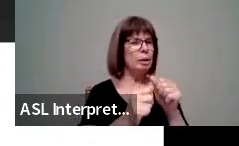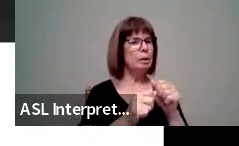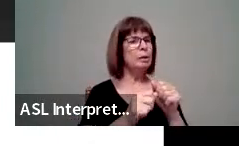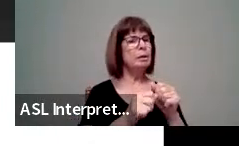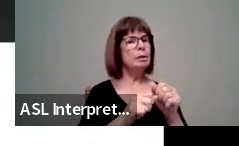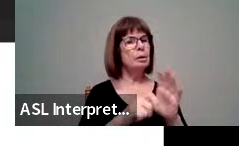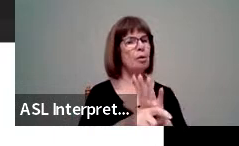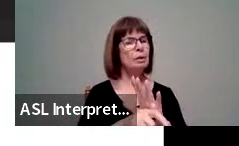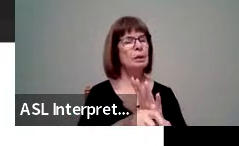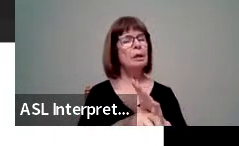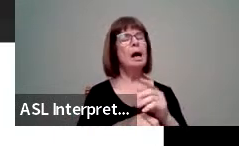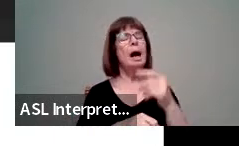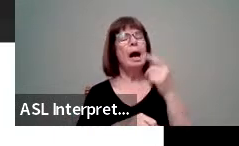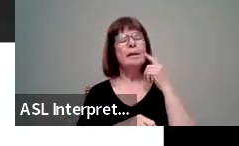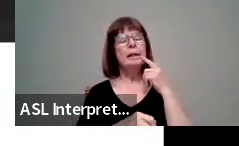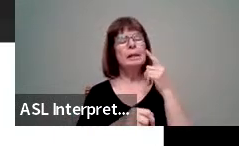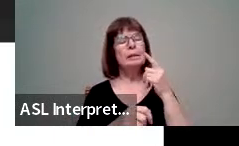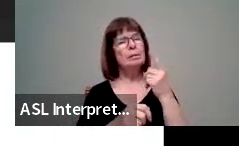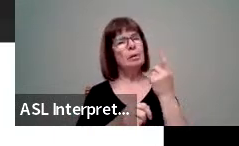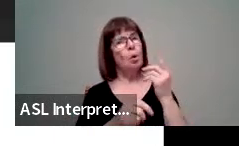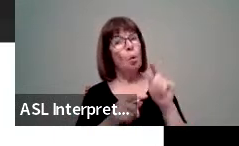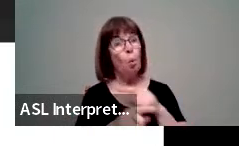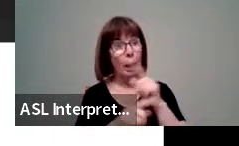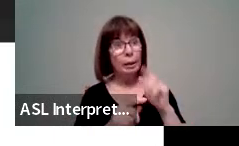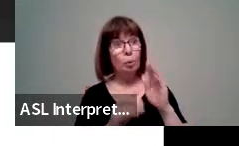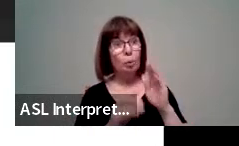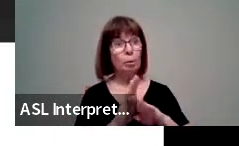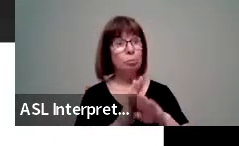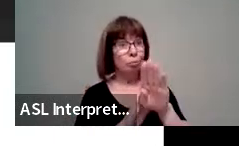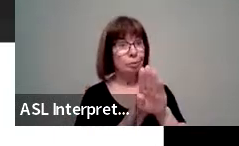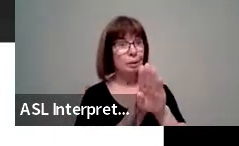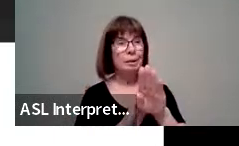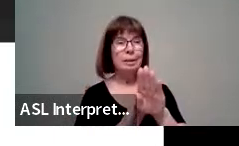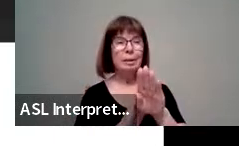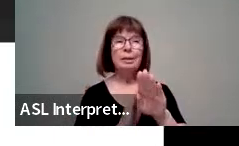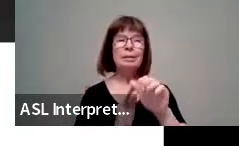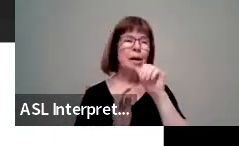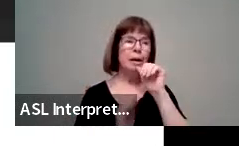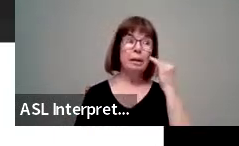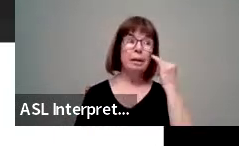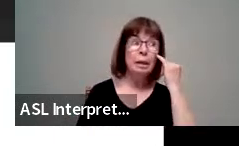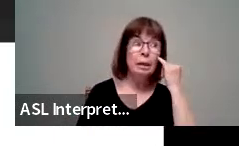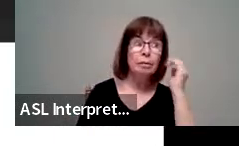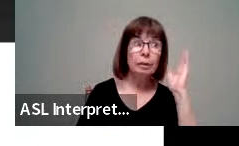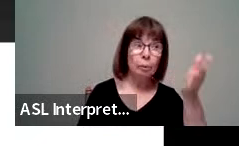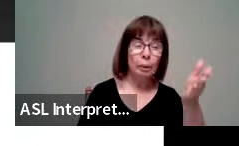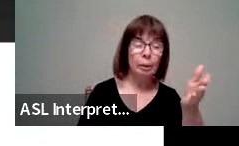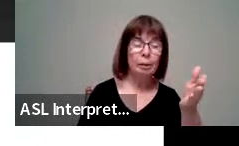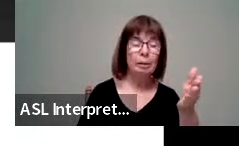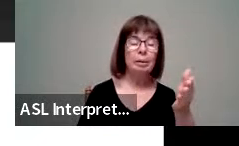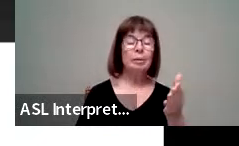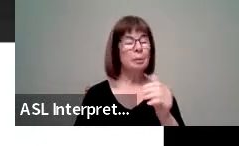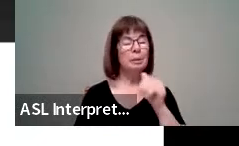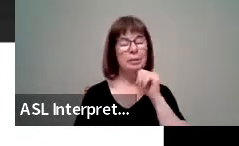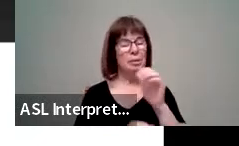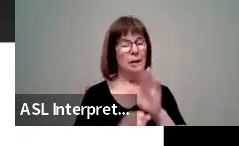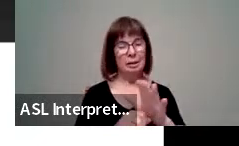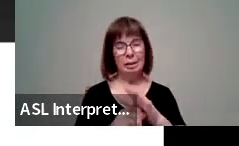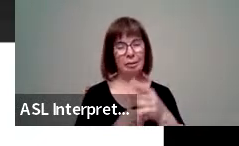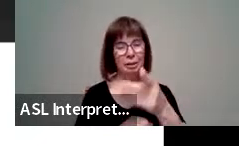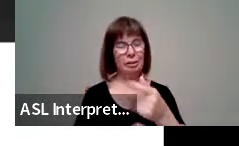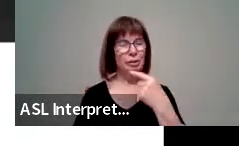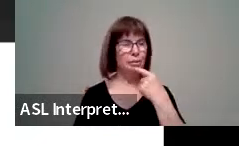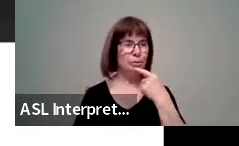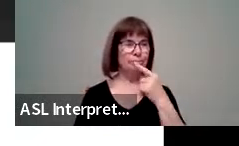when it goes up, not if, but it's certainly not enough here to say